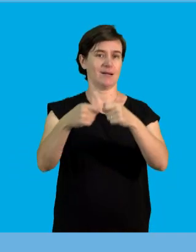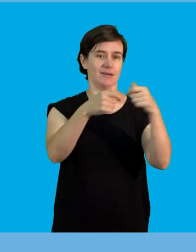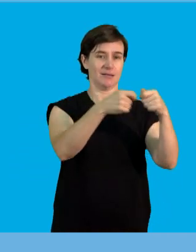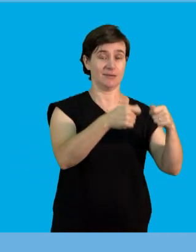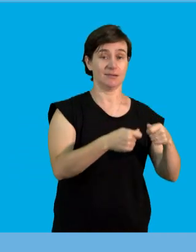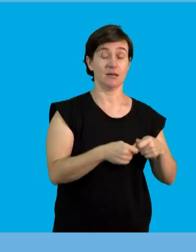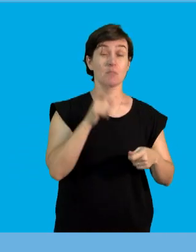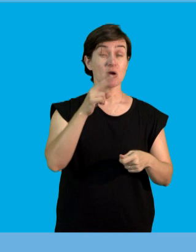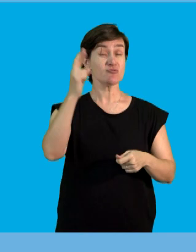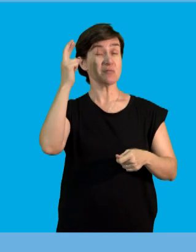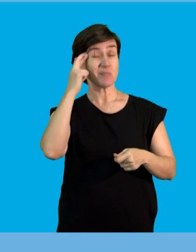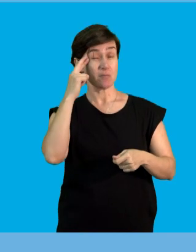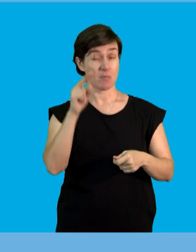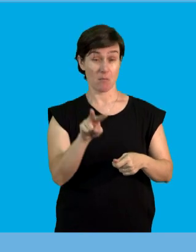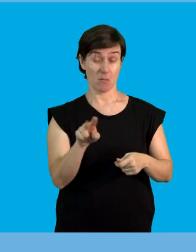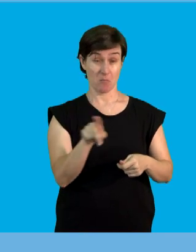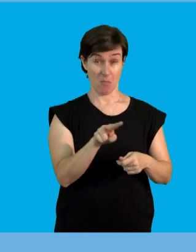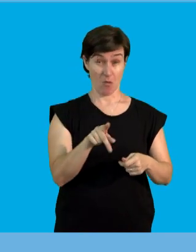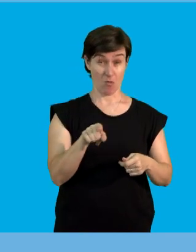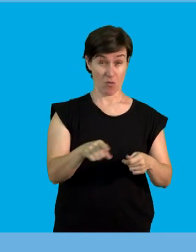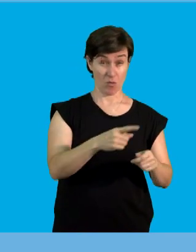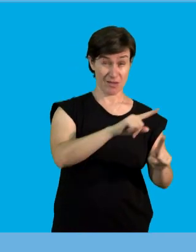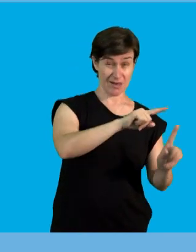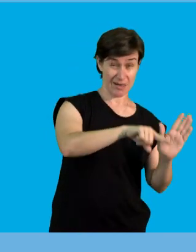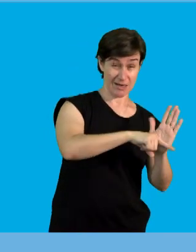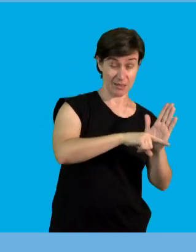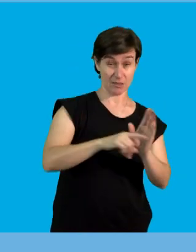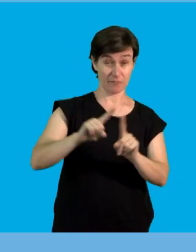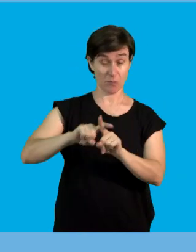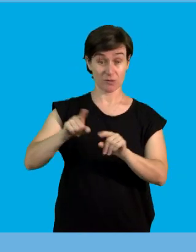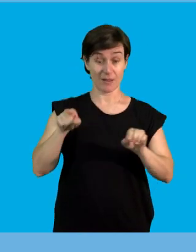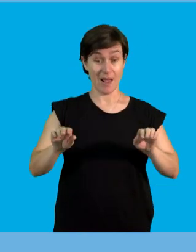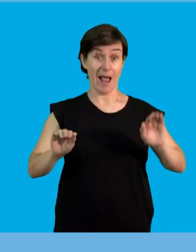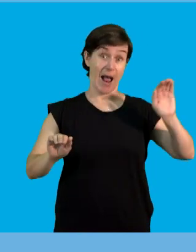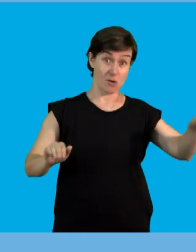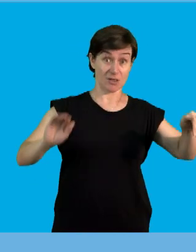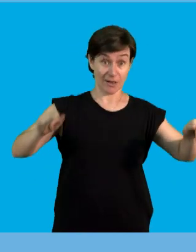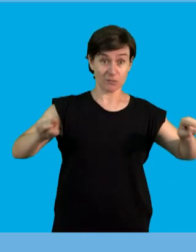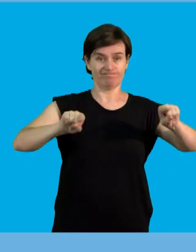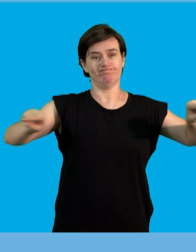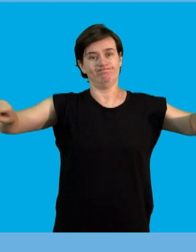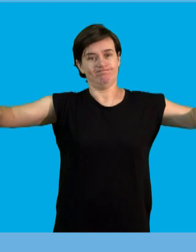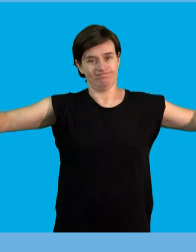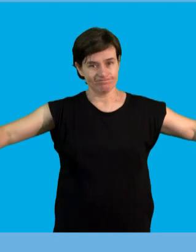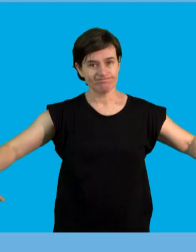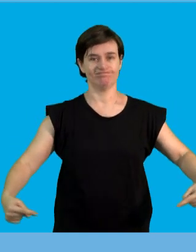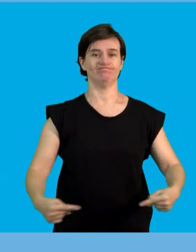these negative terminals, remember, they must still be connected to the positive terminals outside.